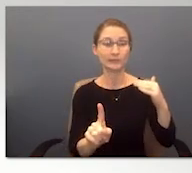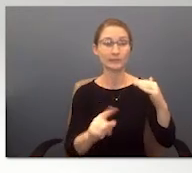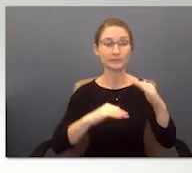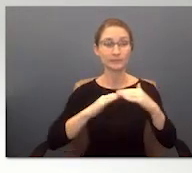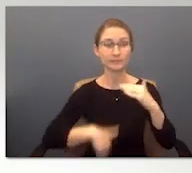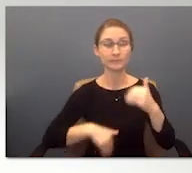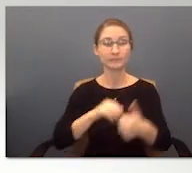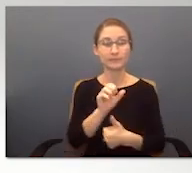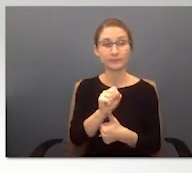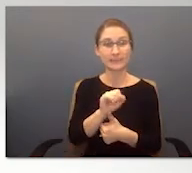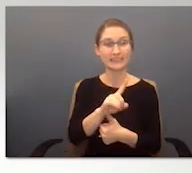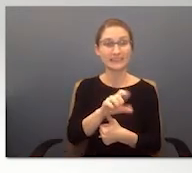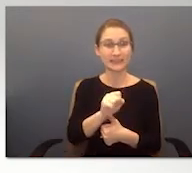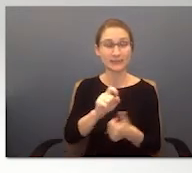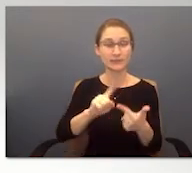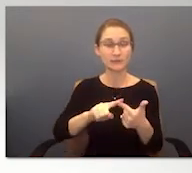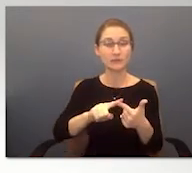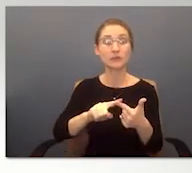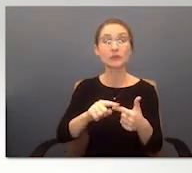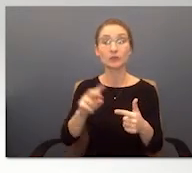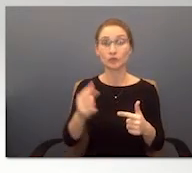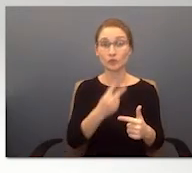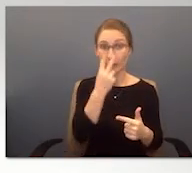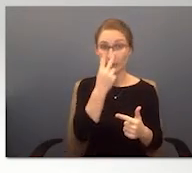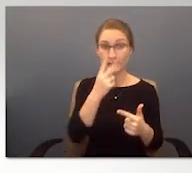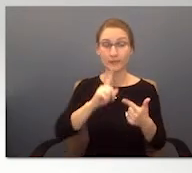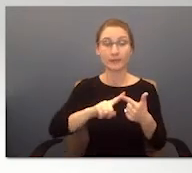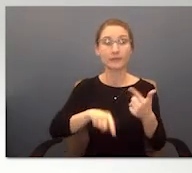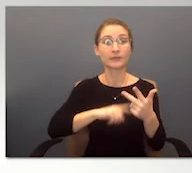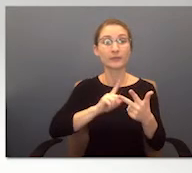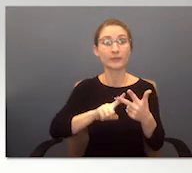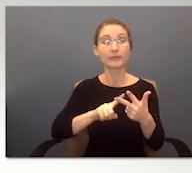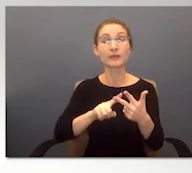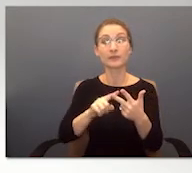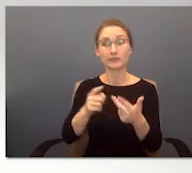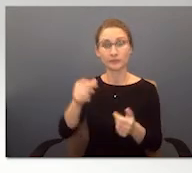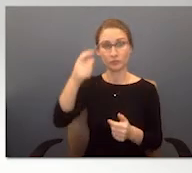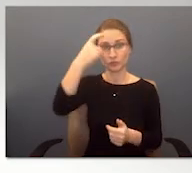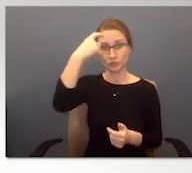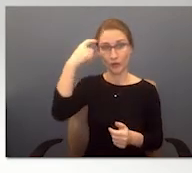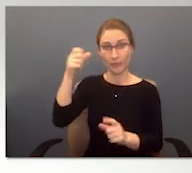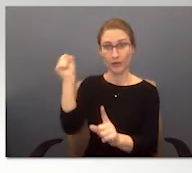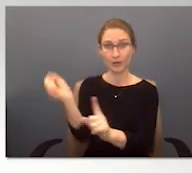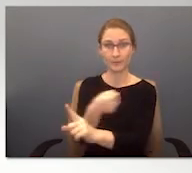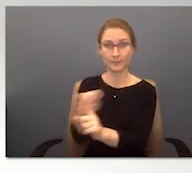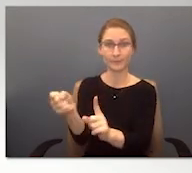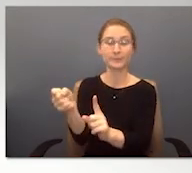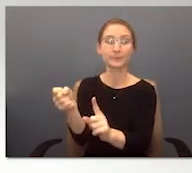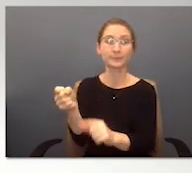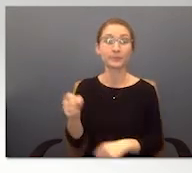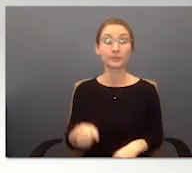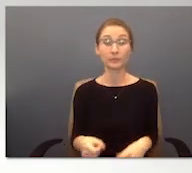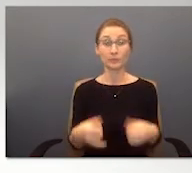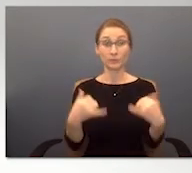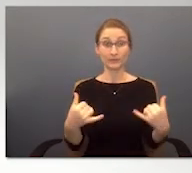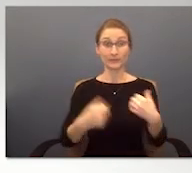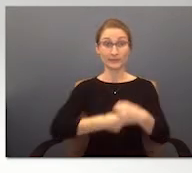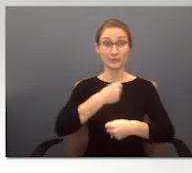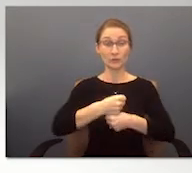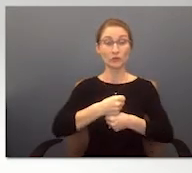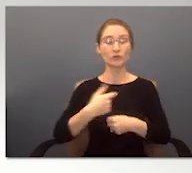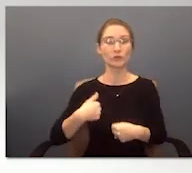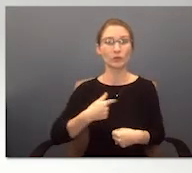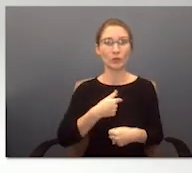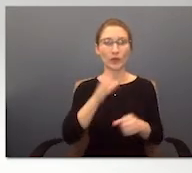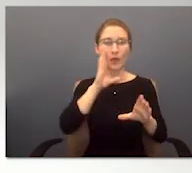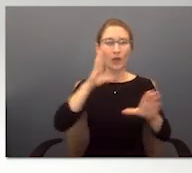your sleep-related deaths, drowning, and inflicted trauma. And so this year, we are really making a concerted effort